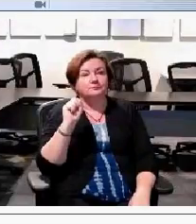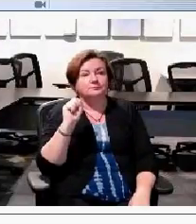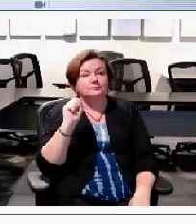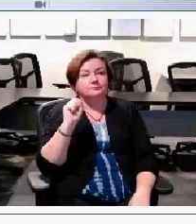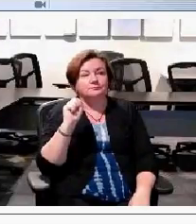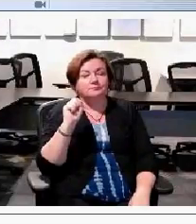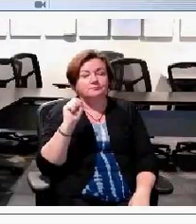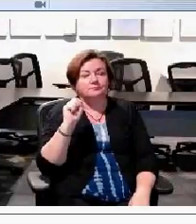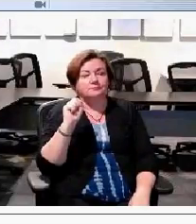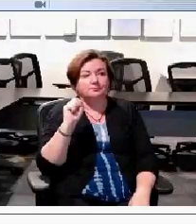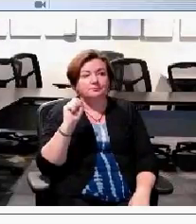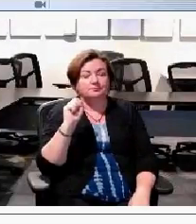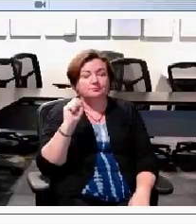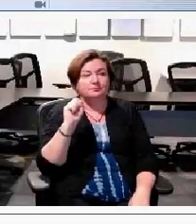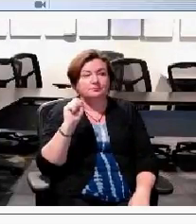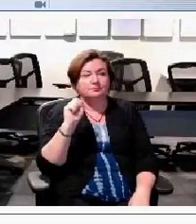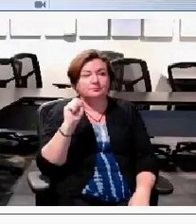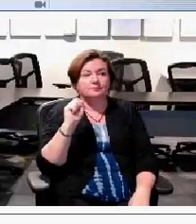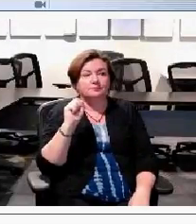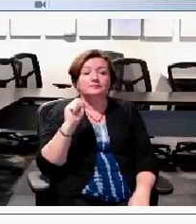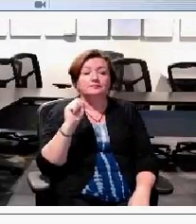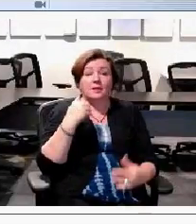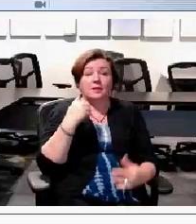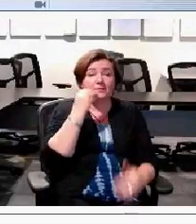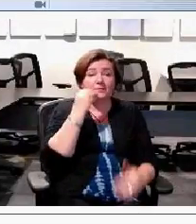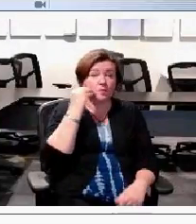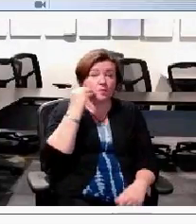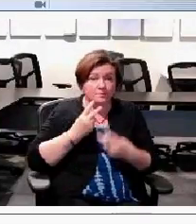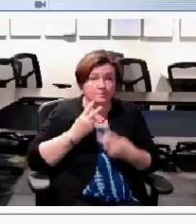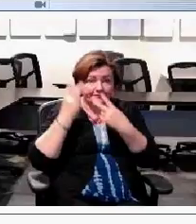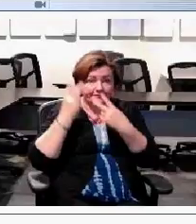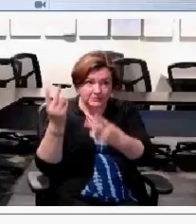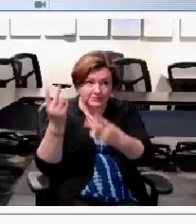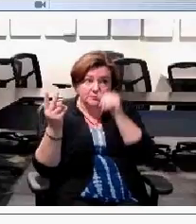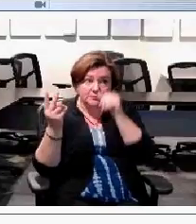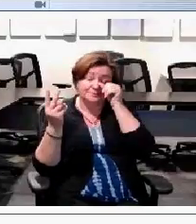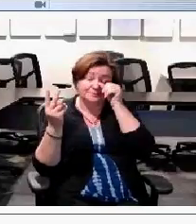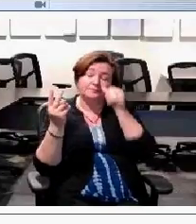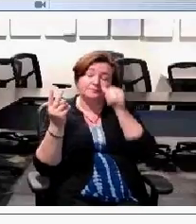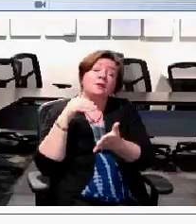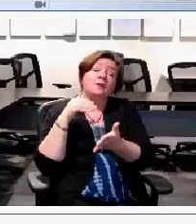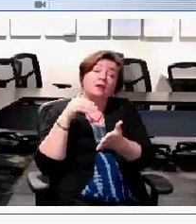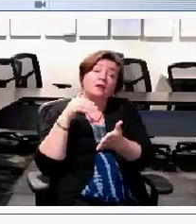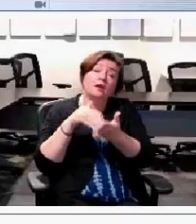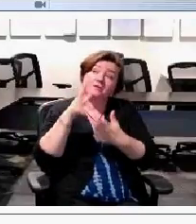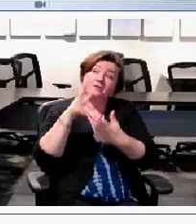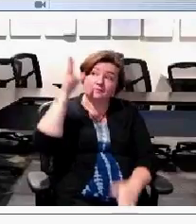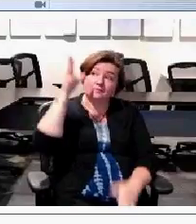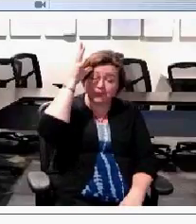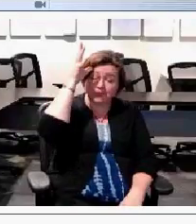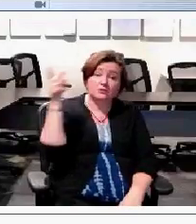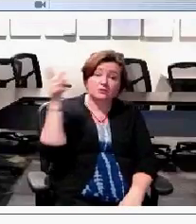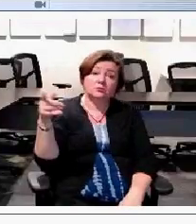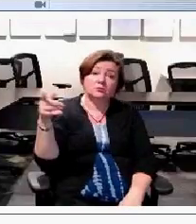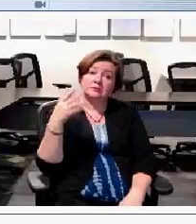But we provide home visits. I think often for parents, this preferred to meet